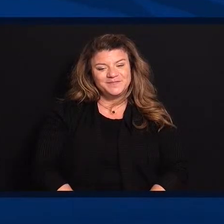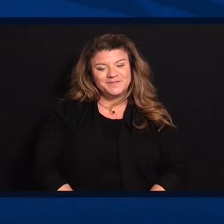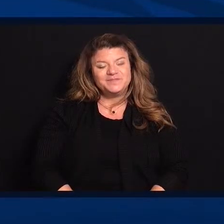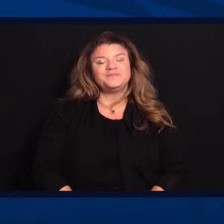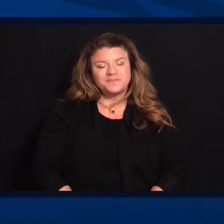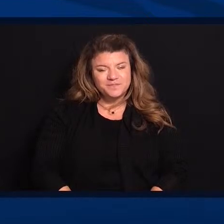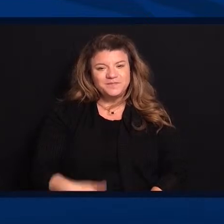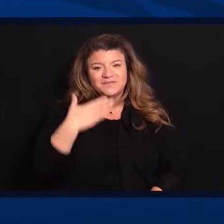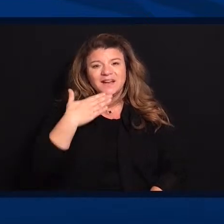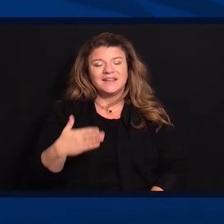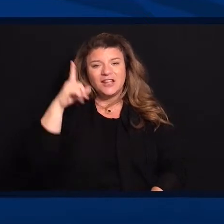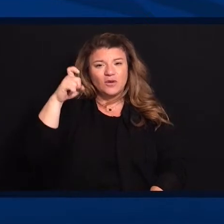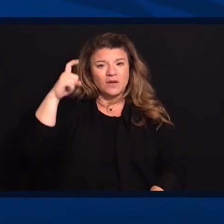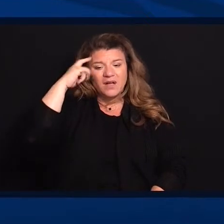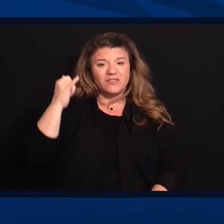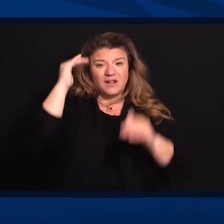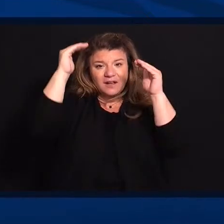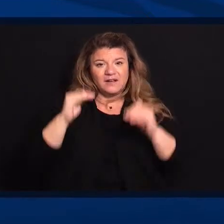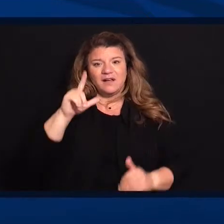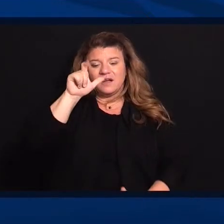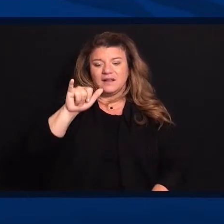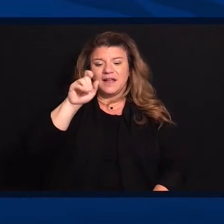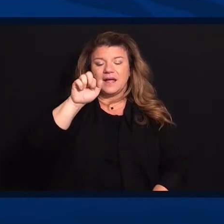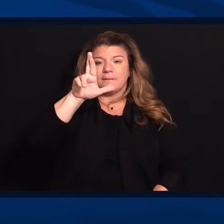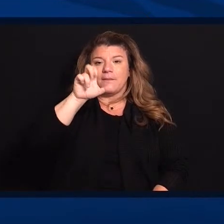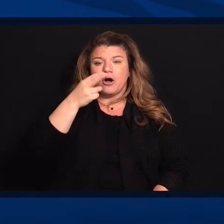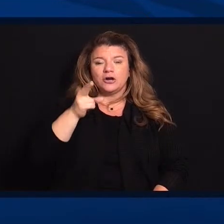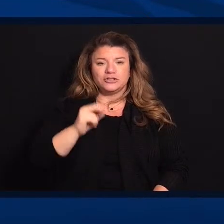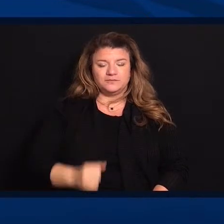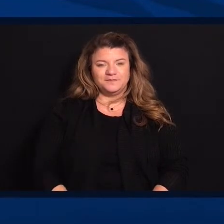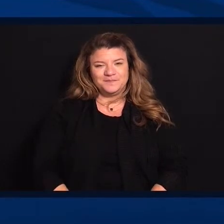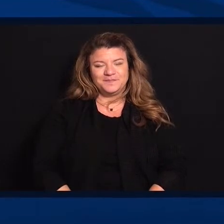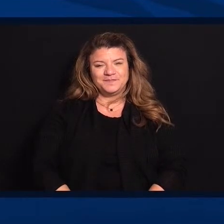All right, thank you, Governor. Let's now go to Dr. Clay Marsh, our coronavirus czar.